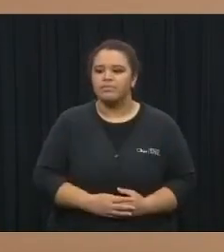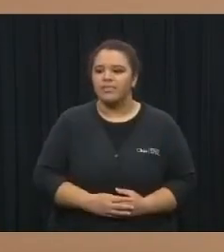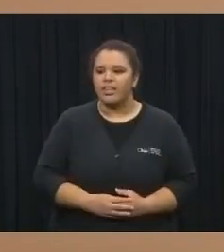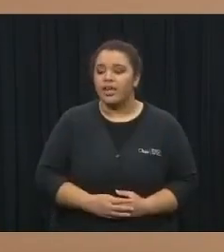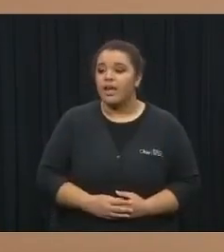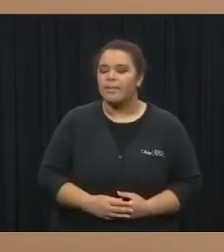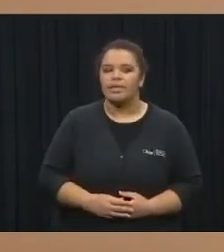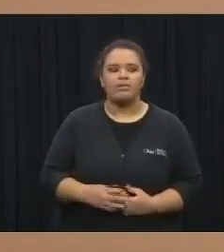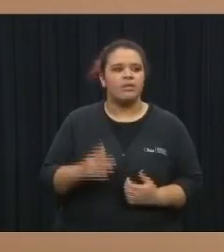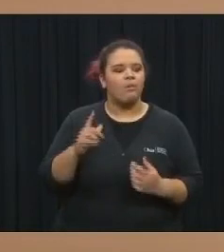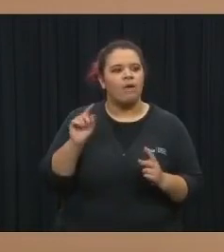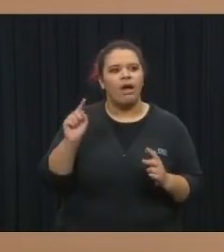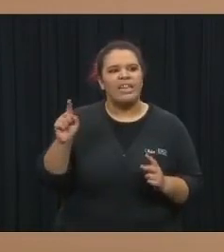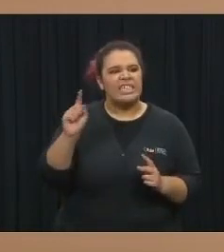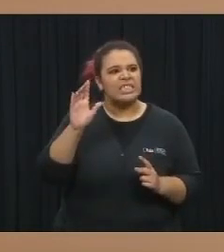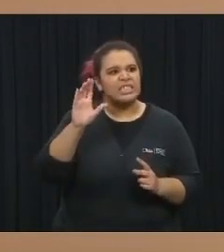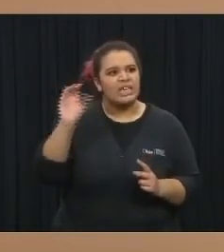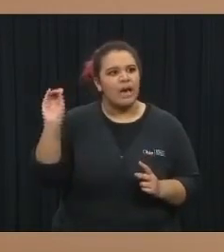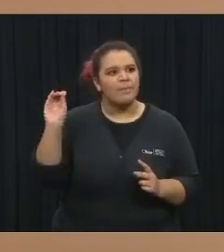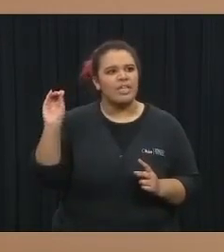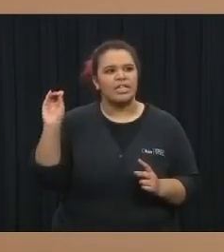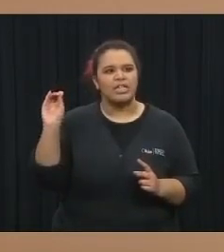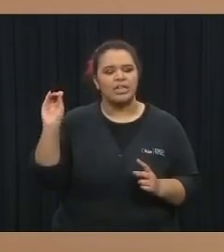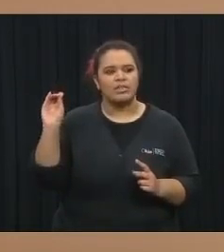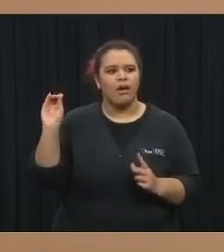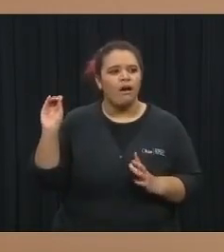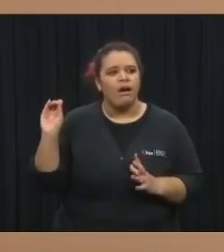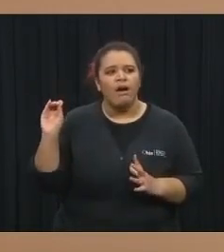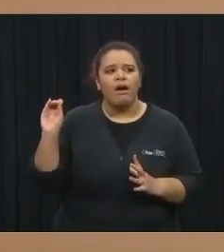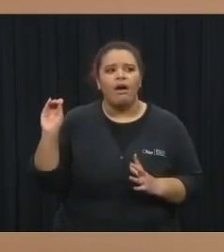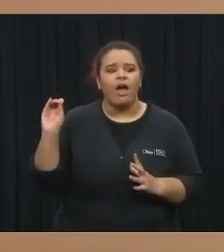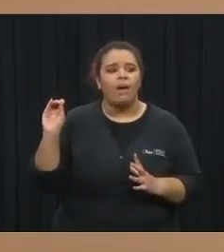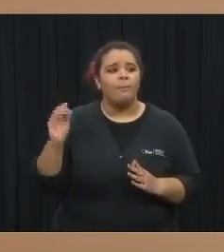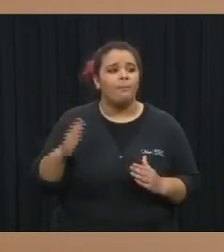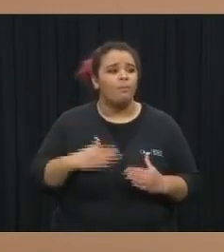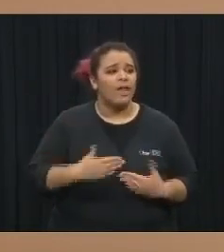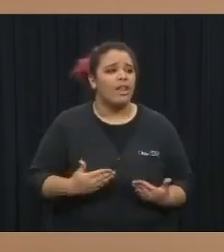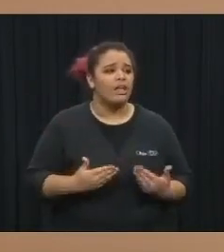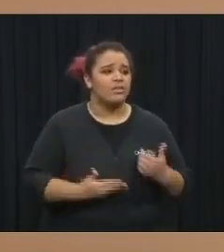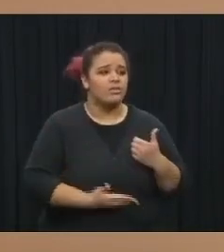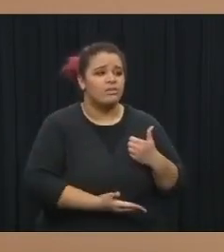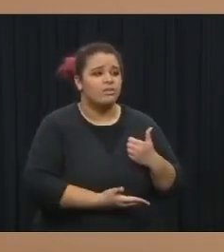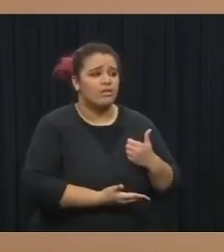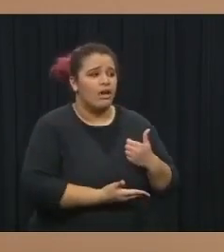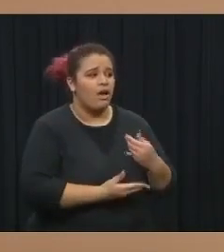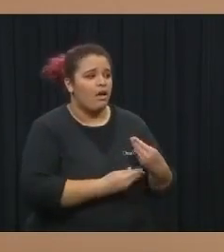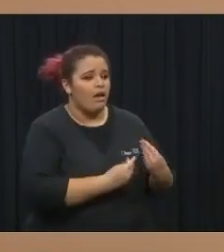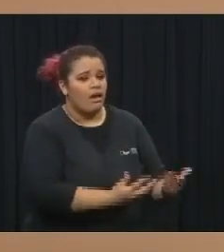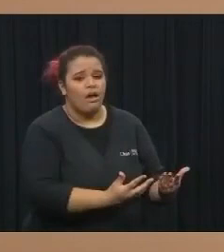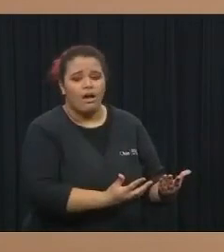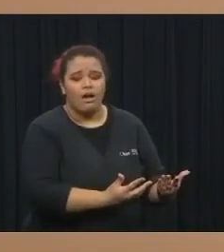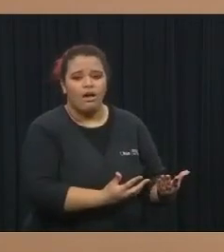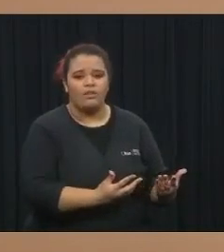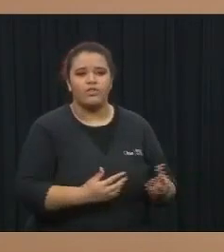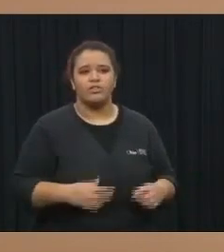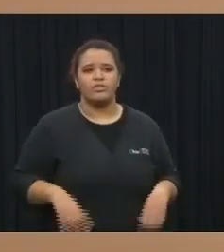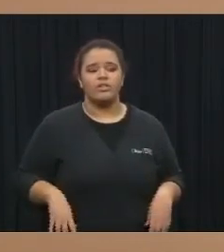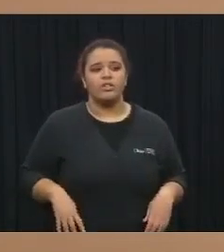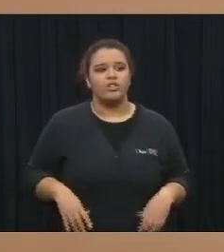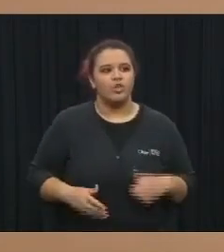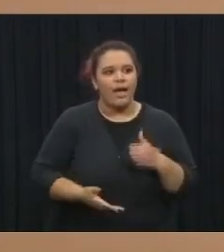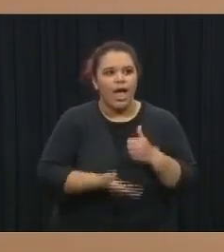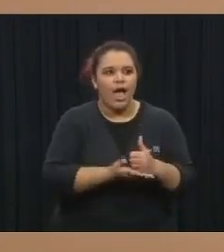companies, some of our more leading edge tech companies who are willing to give their brain trust to us to help us with some of our